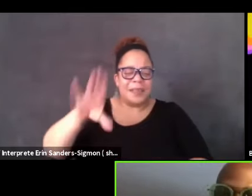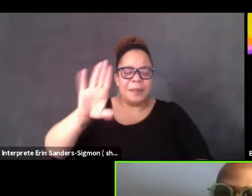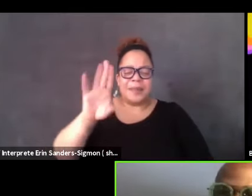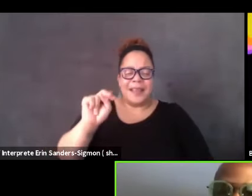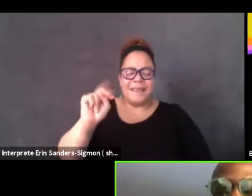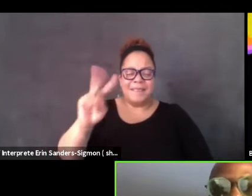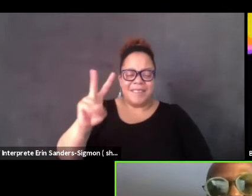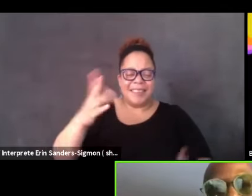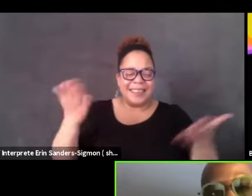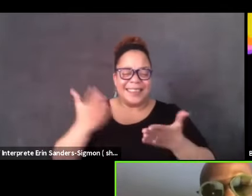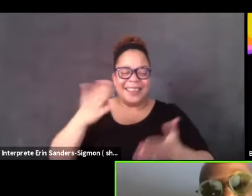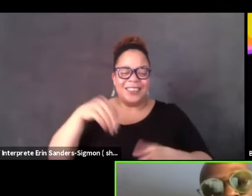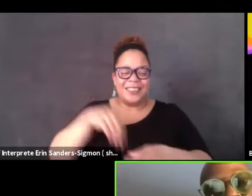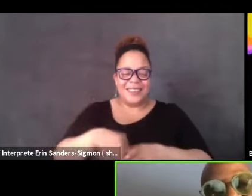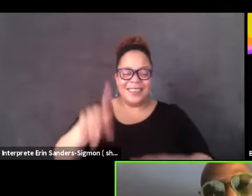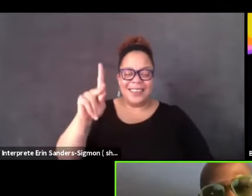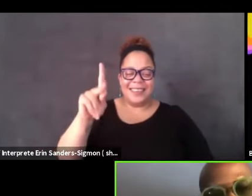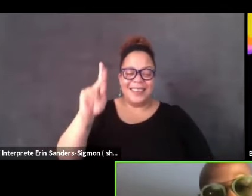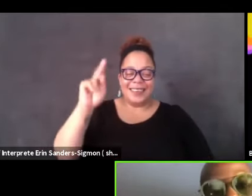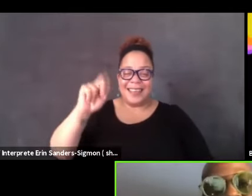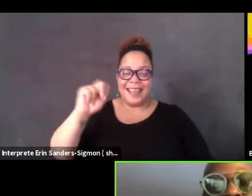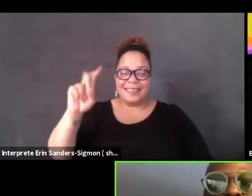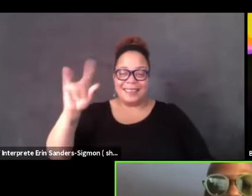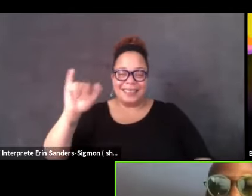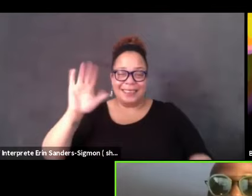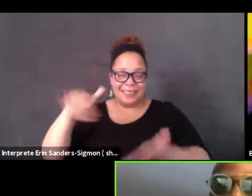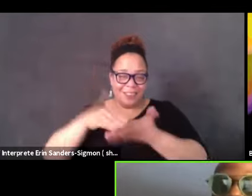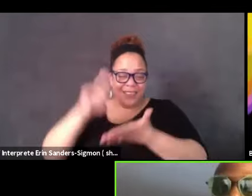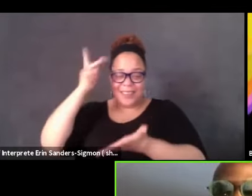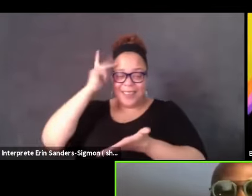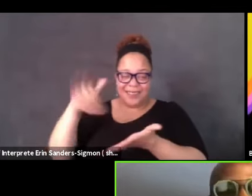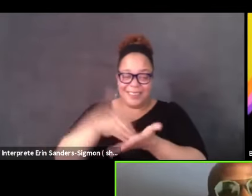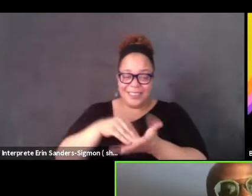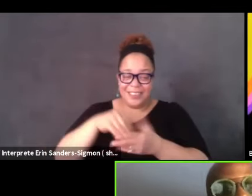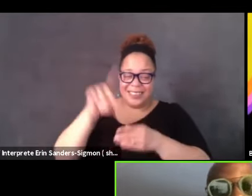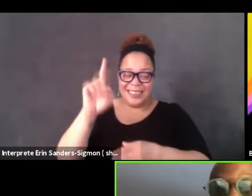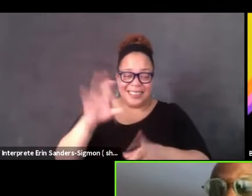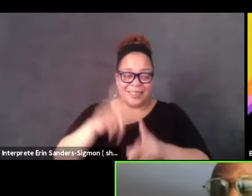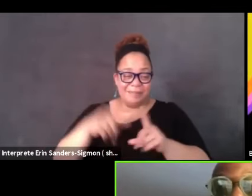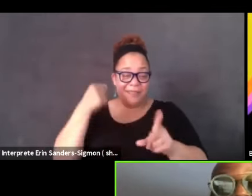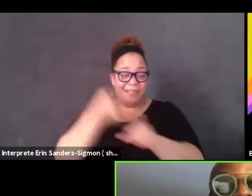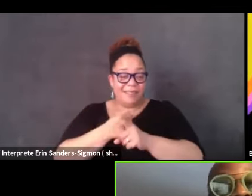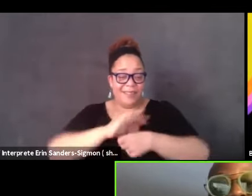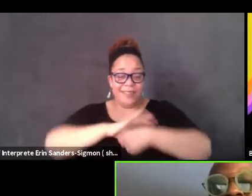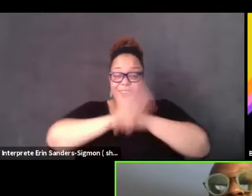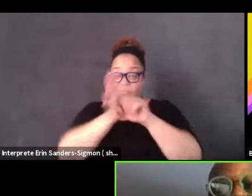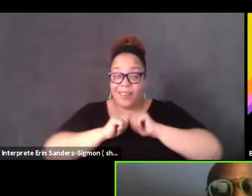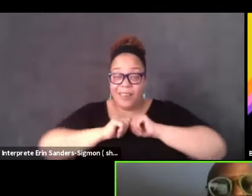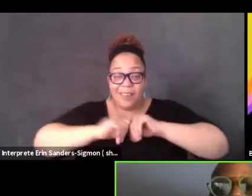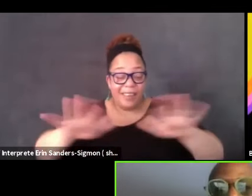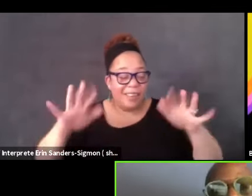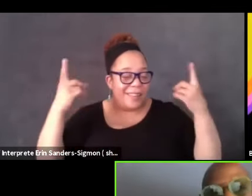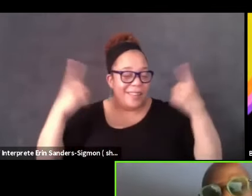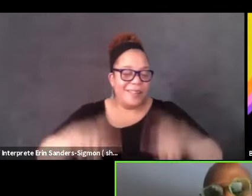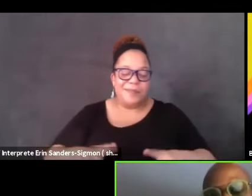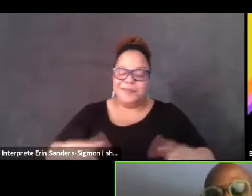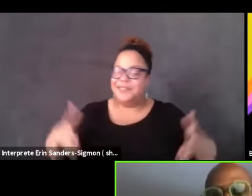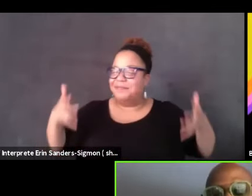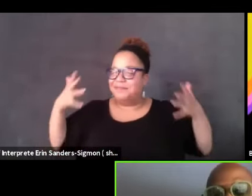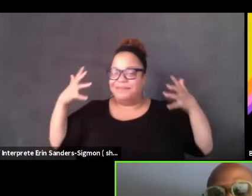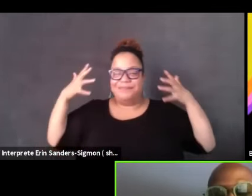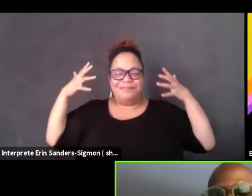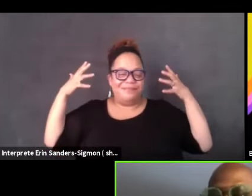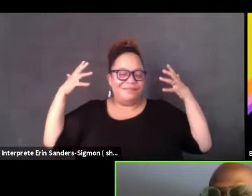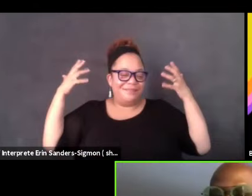as the pandemic swept across this country and across this planet, I was like, man, I don't think we can do Brave New Voices this